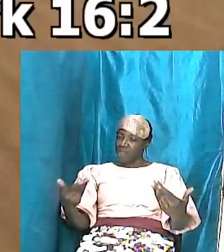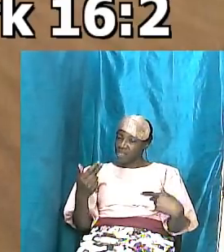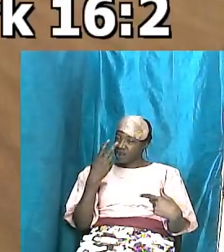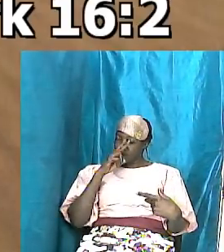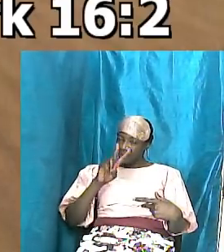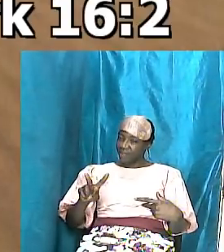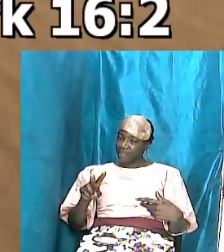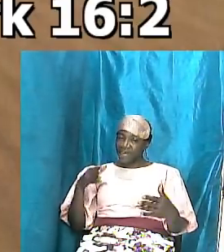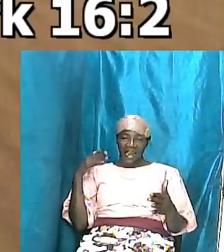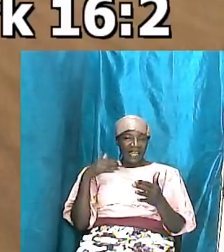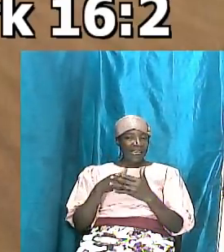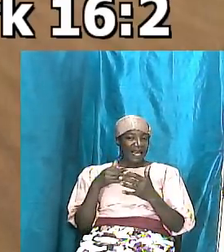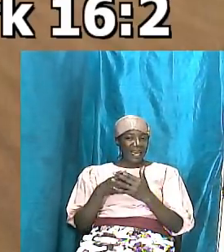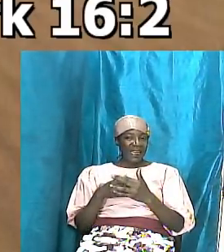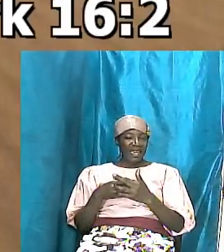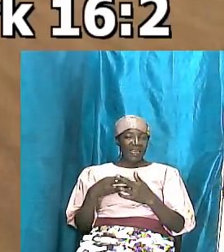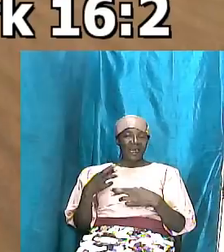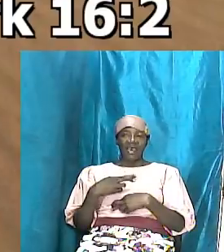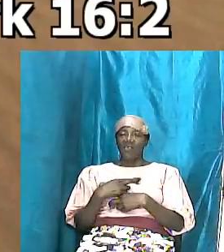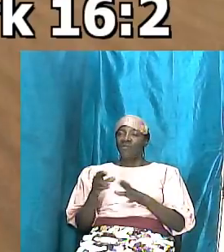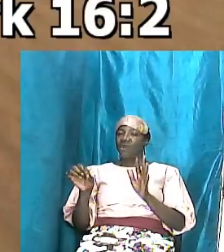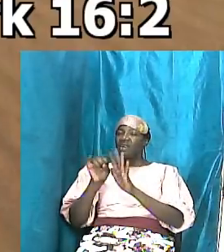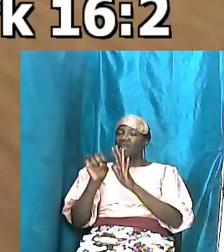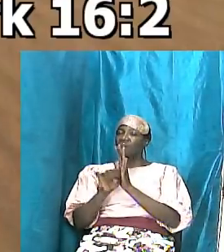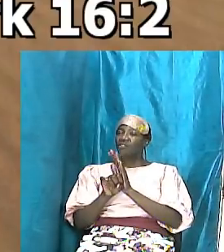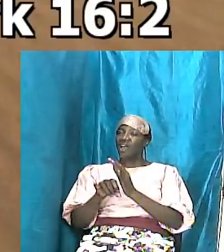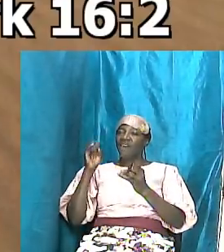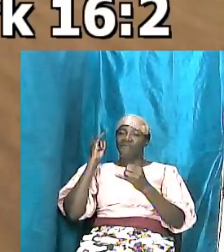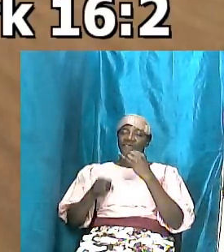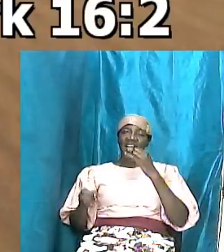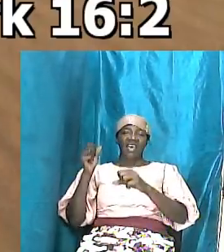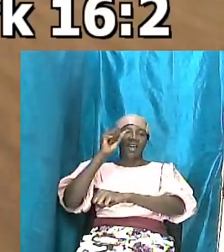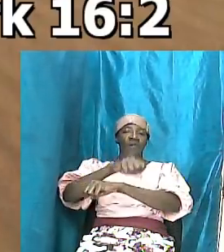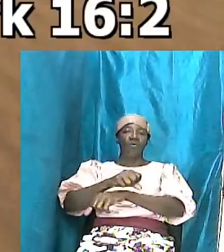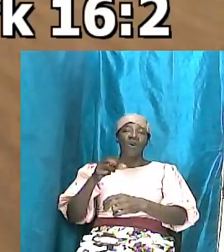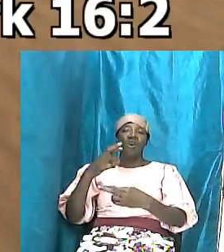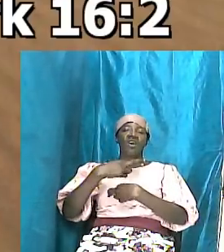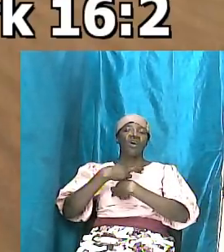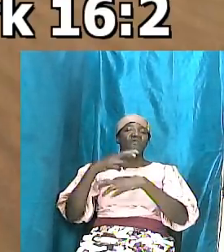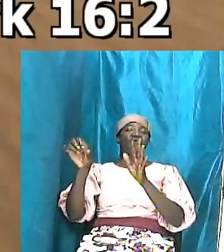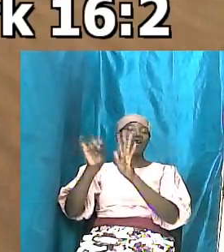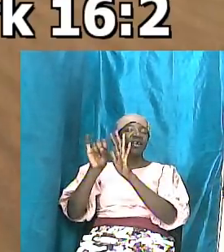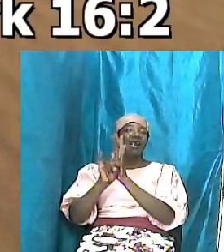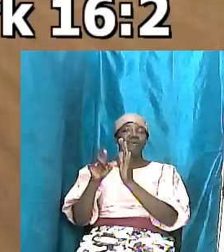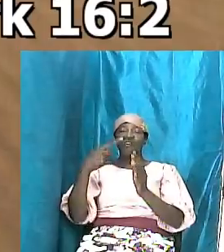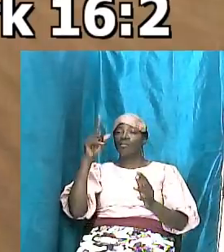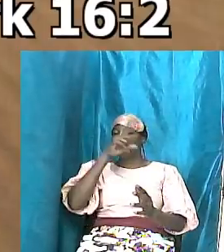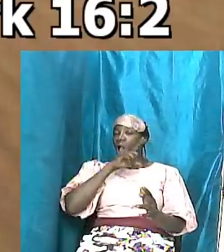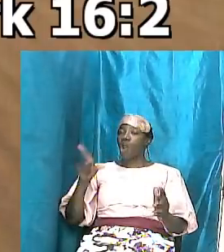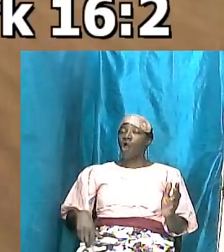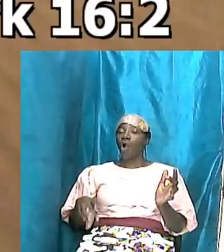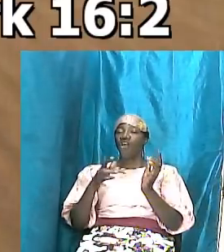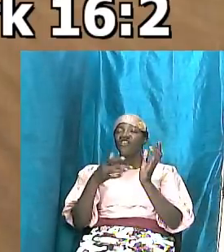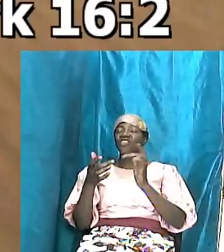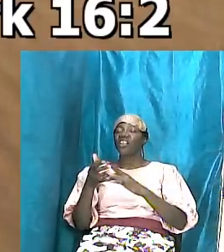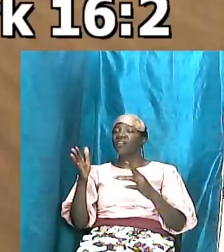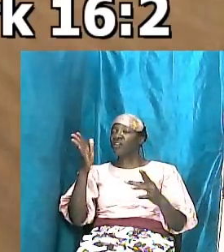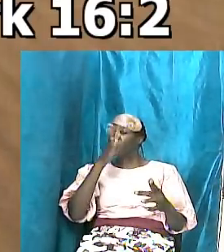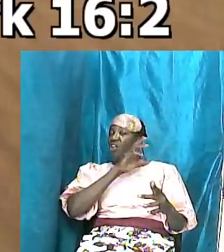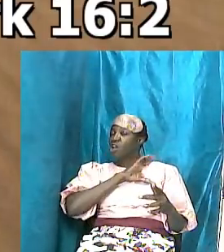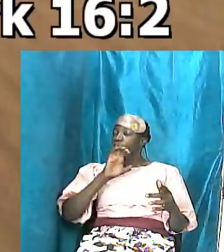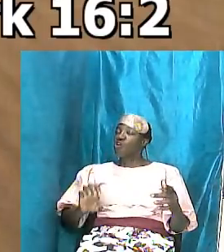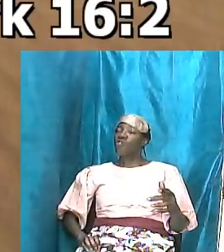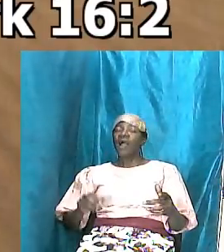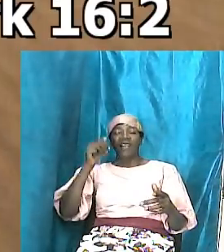seeing it again with redemption, the final work of redemption by our Lord Jesus Christ himself, in the